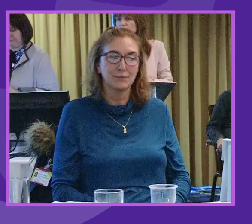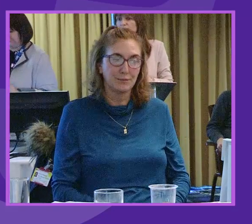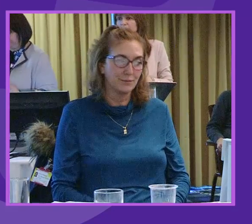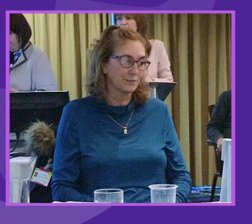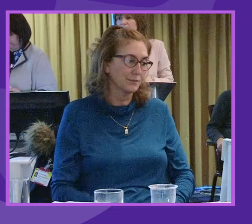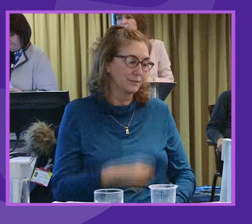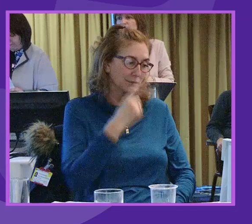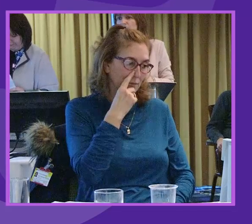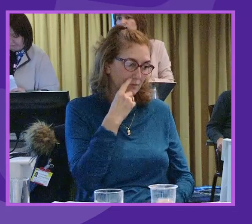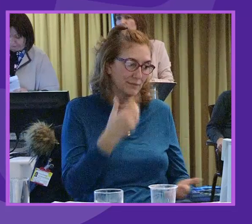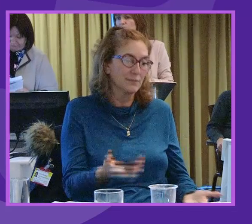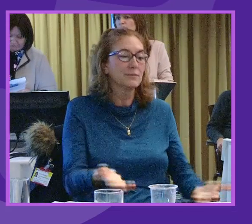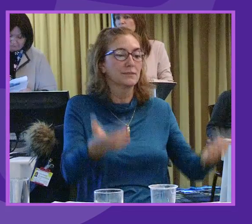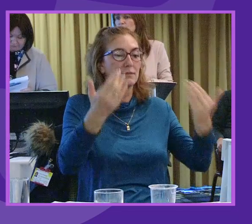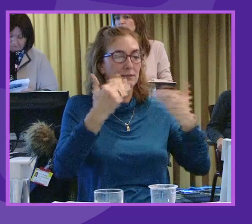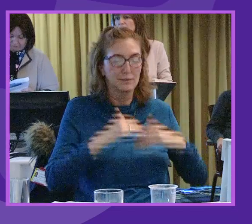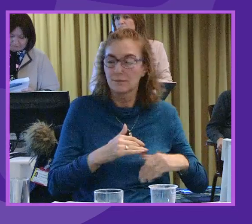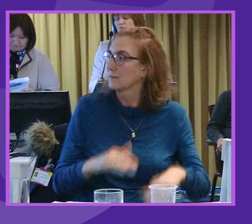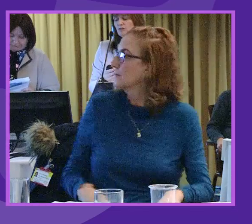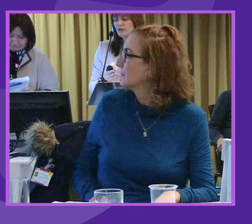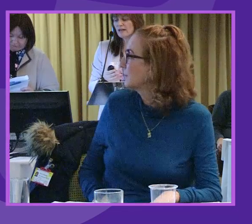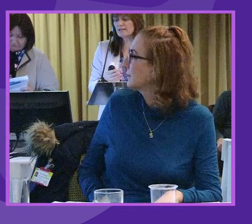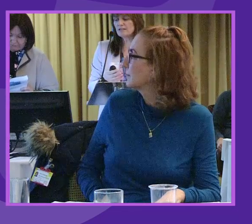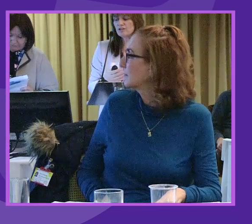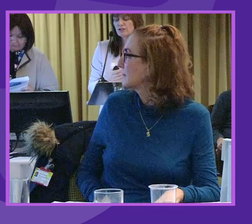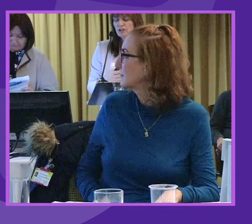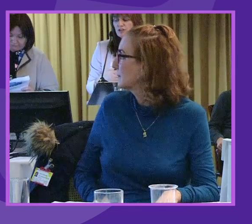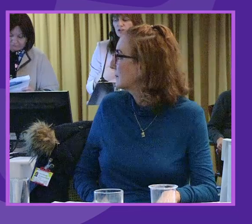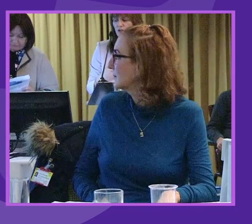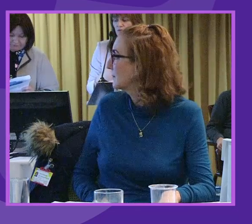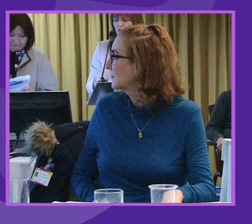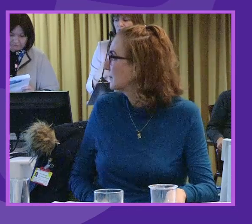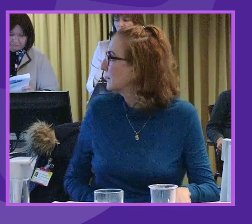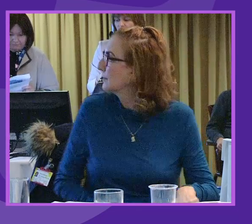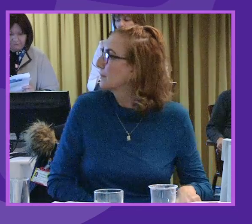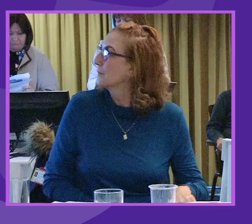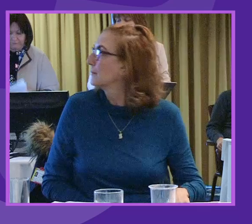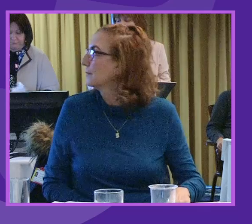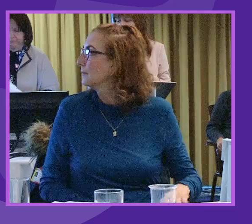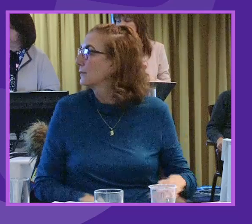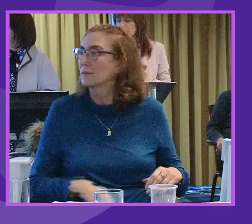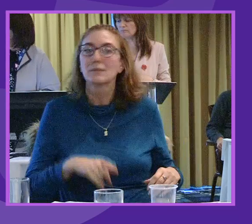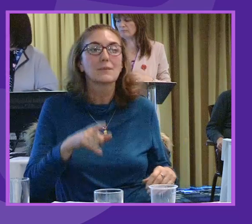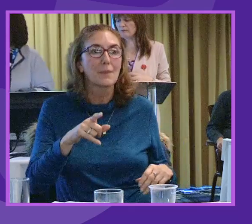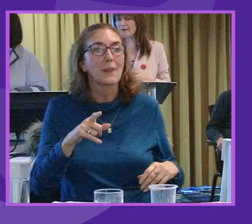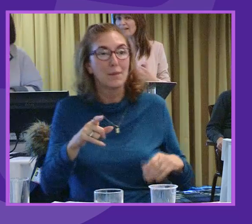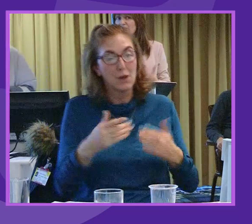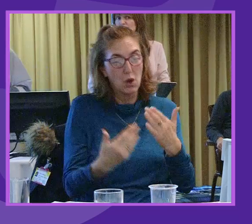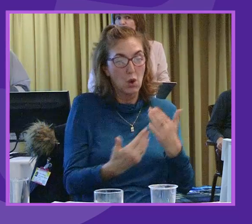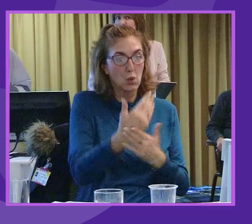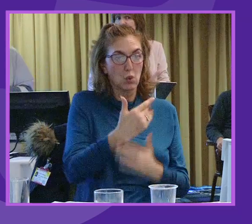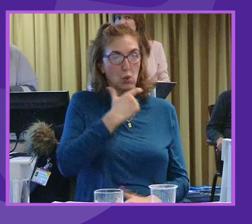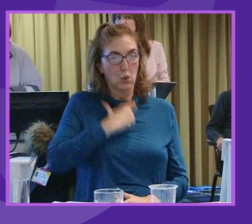So this next slide just illustrates the model really in terms of introducing roles into an organisation. So there